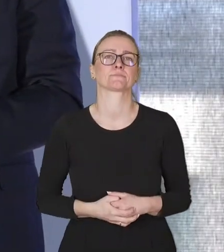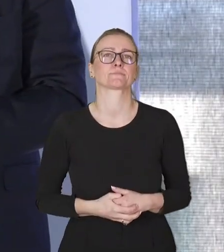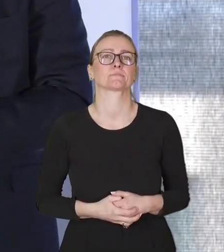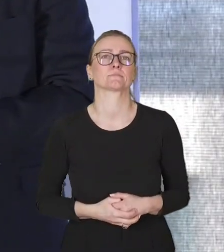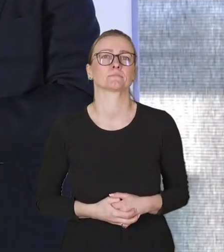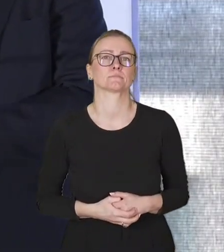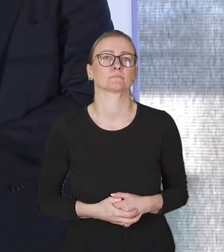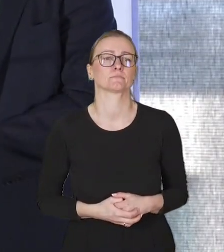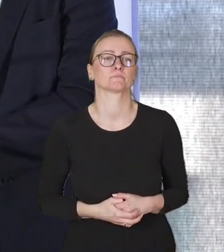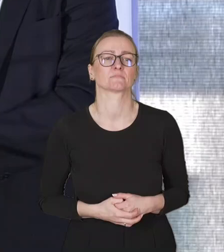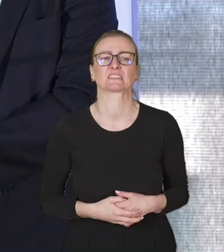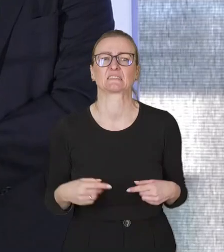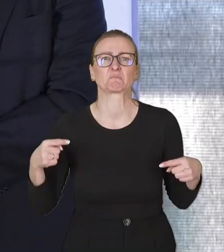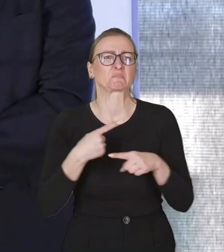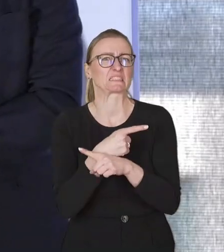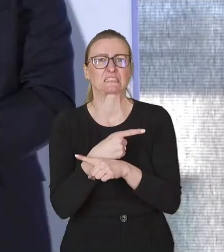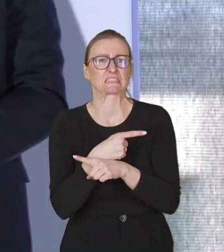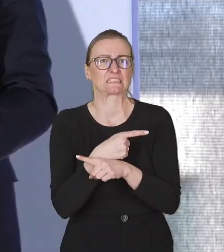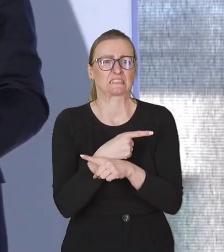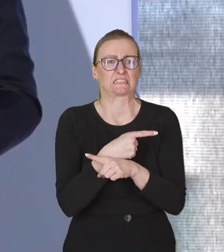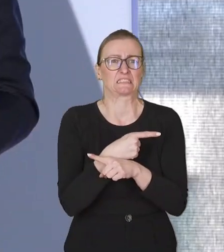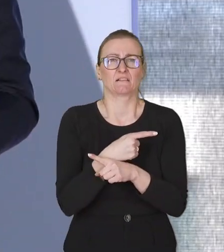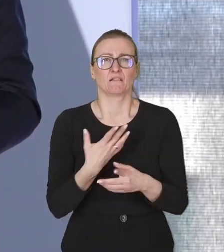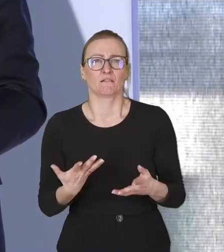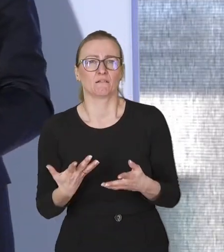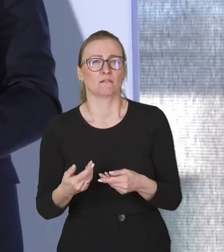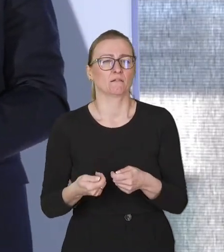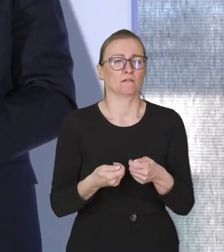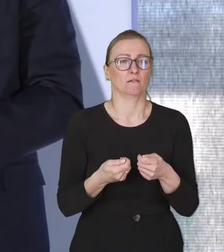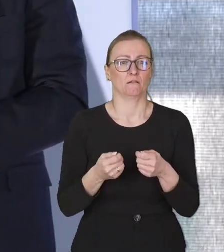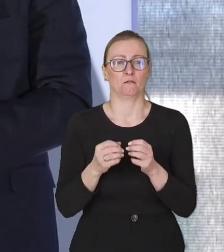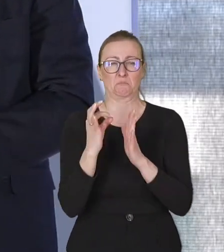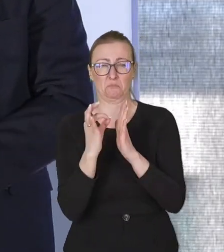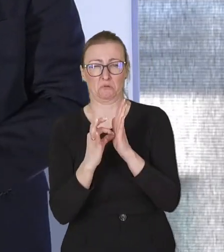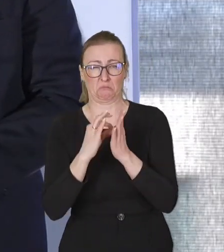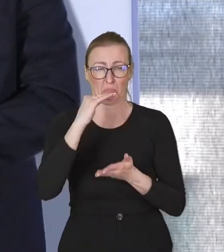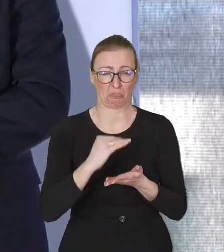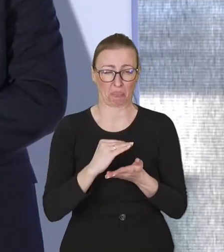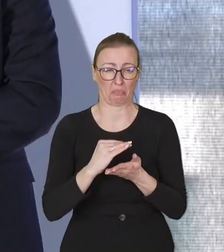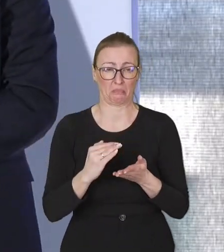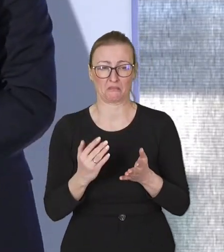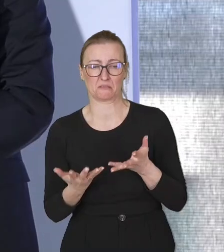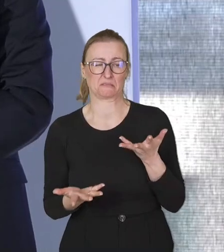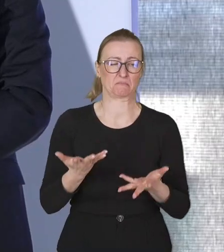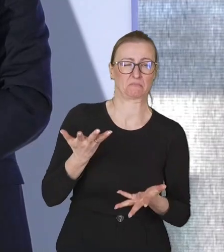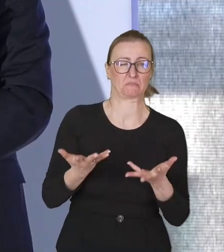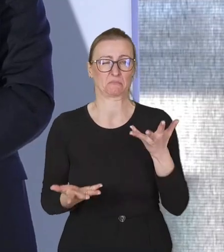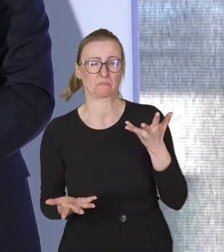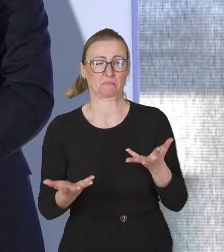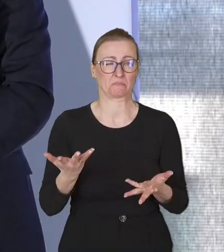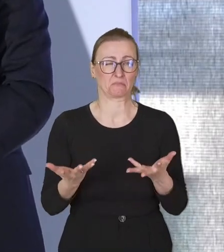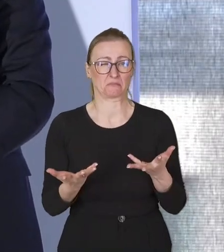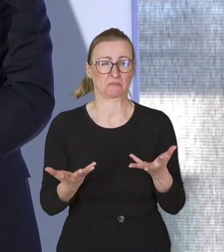cohesion policy potentially can fueling something which is called the geography of discontent